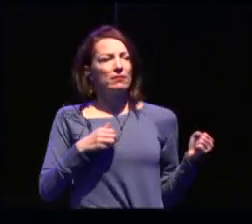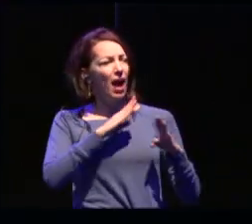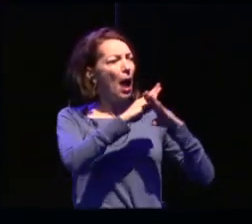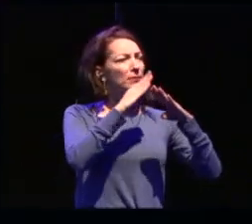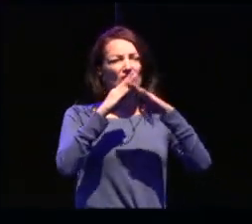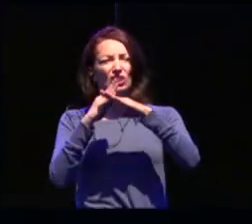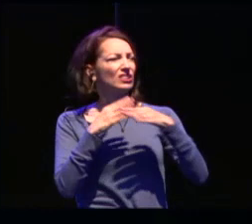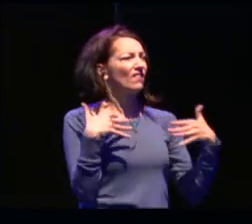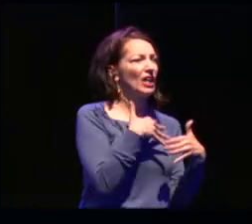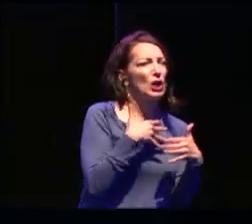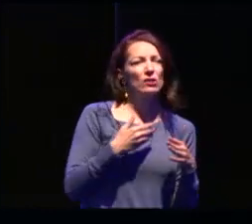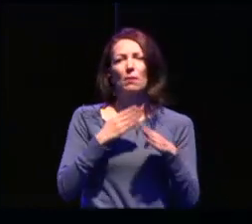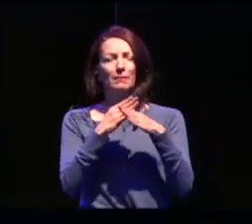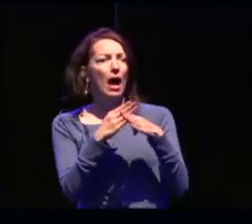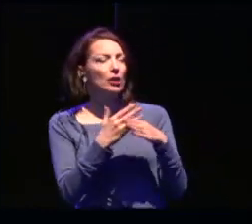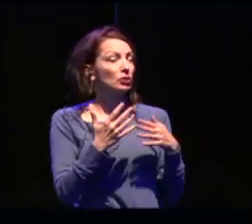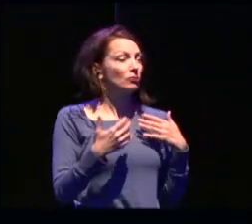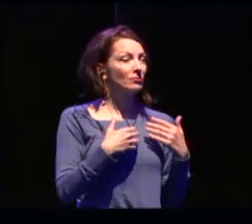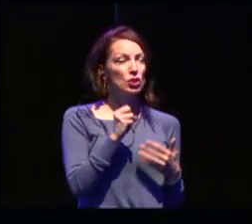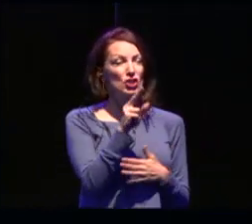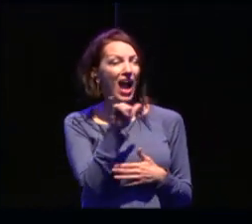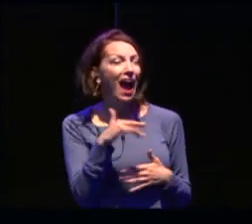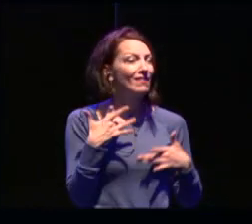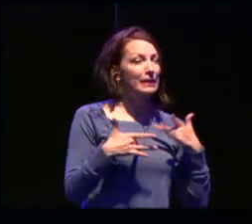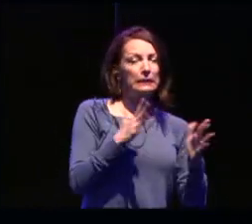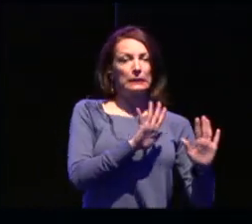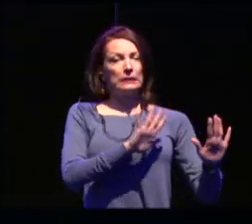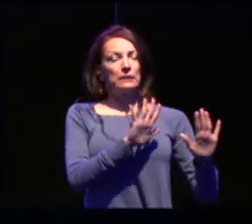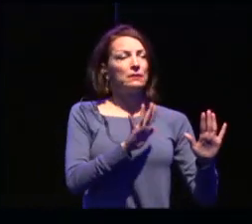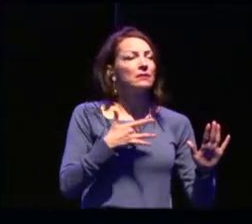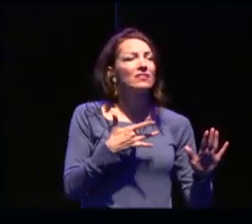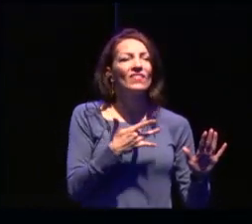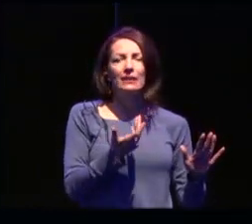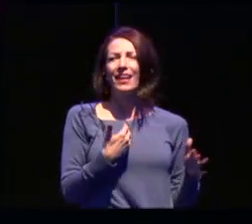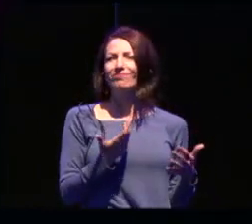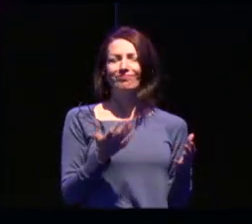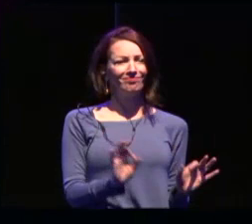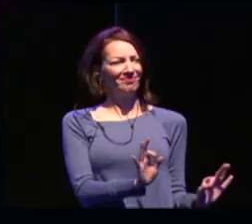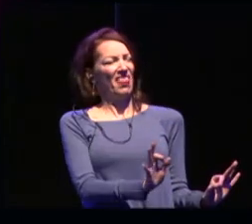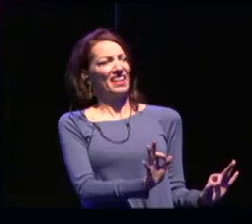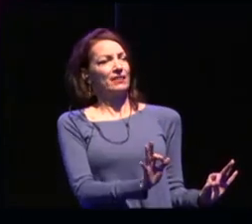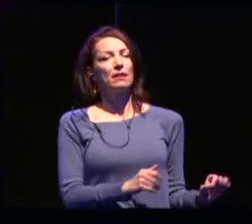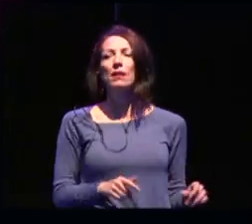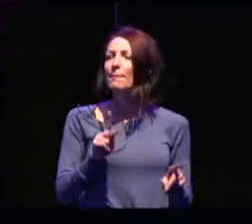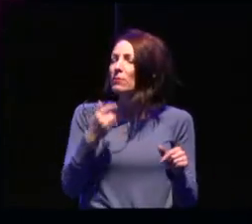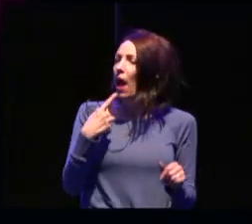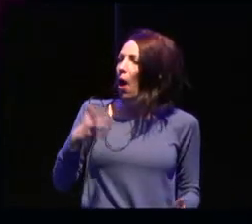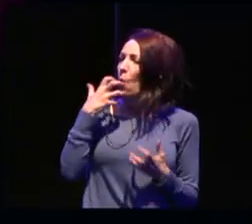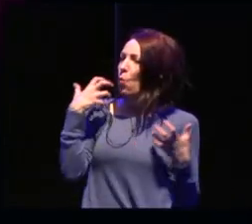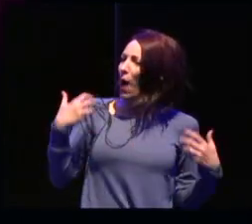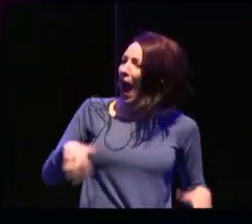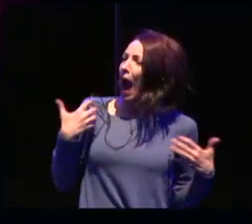and the fears and the hindrances and the shyness about it. And it doesn't feel like it's all that to you. And then people say, oh my